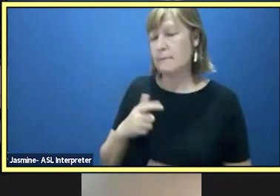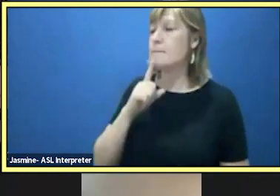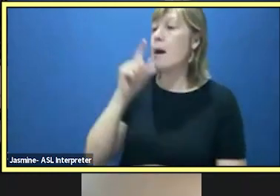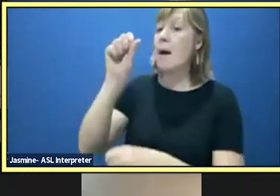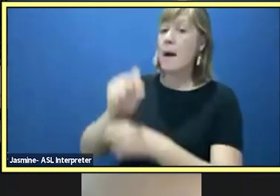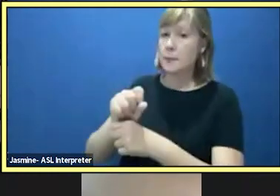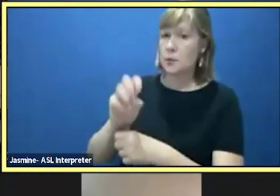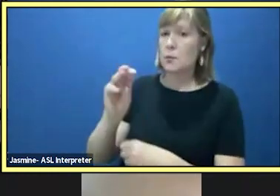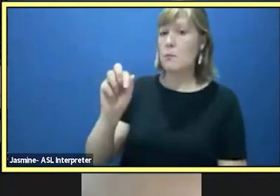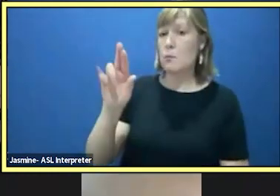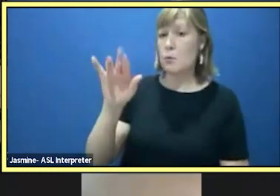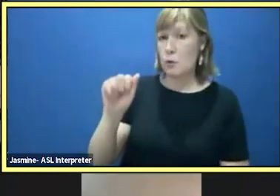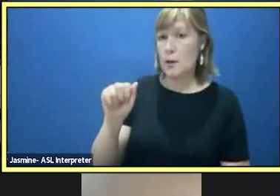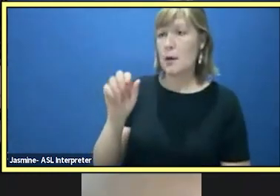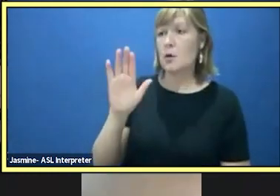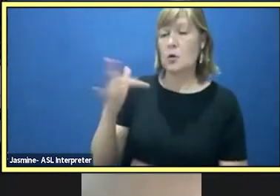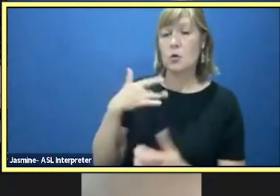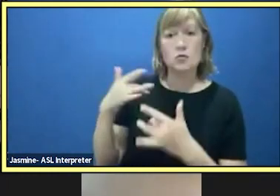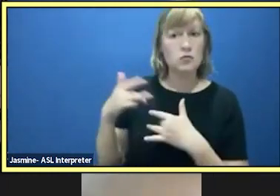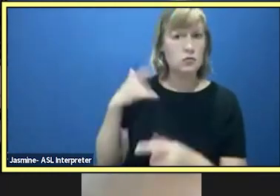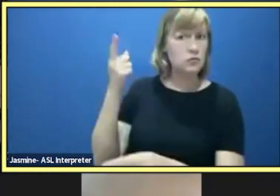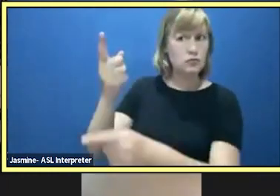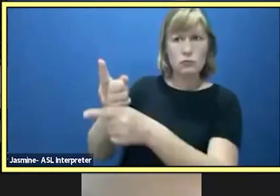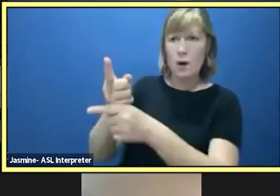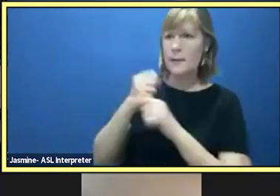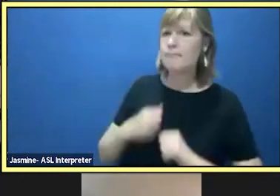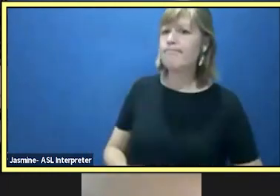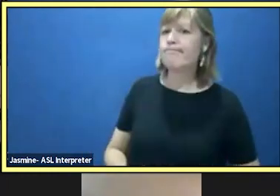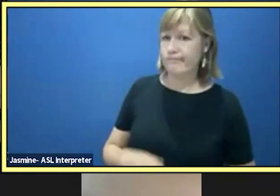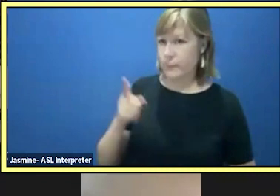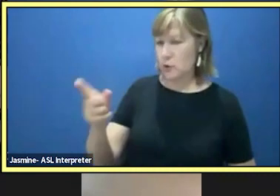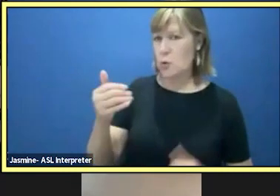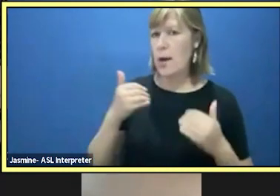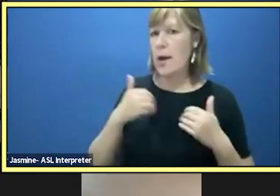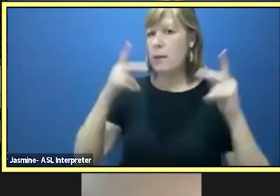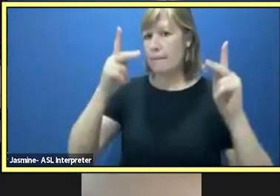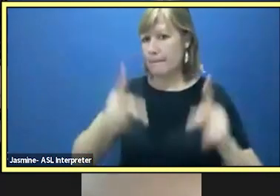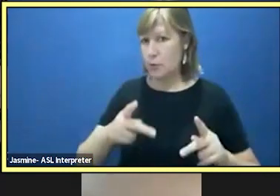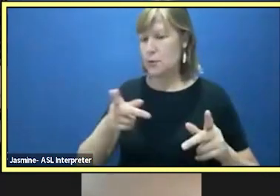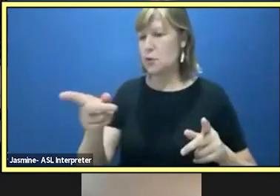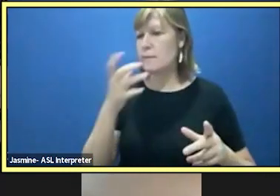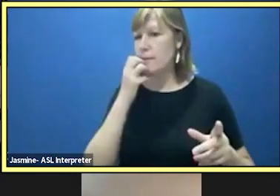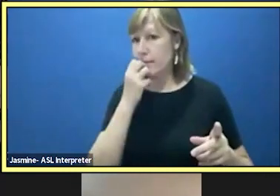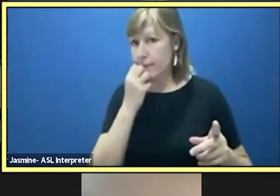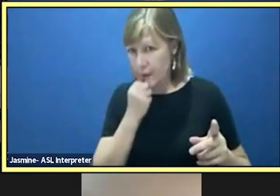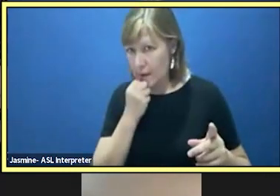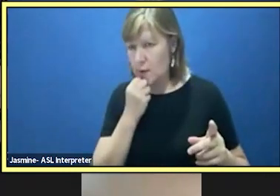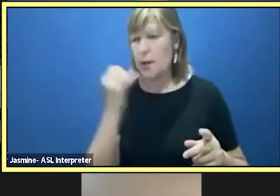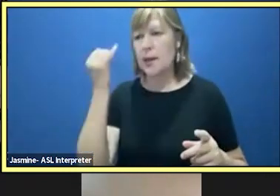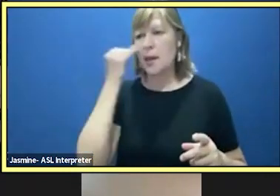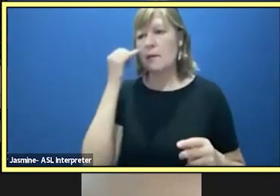you have somebody who's very important to you and your family, that person, if they choose not to transition